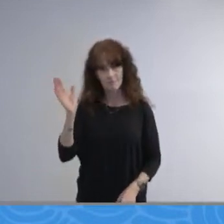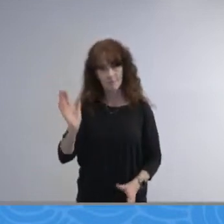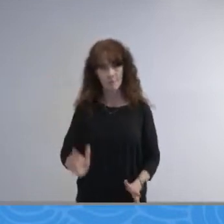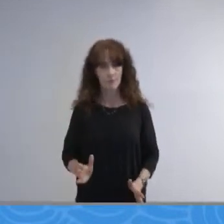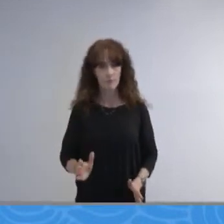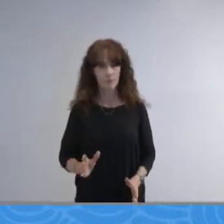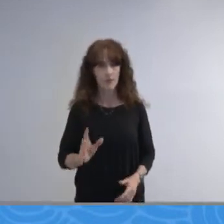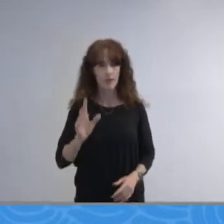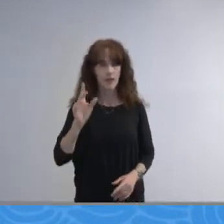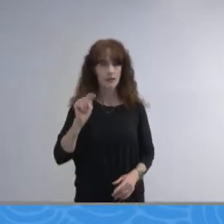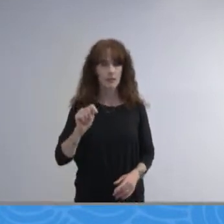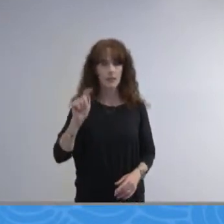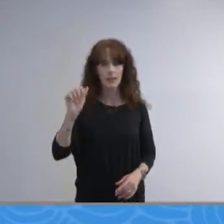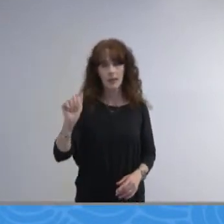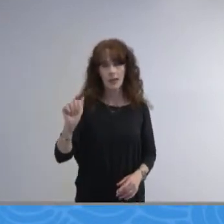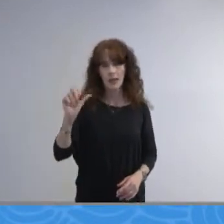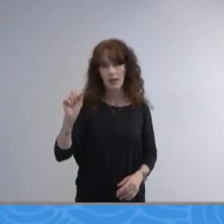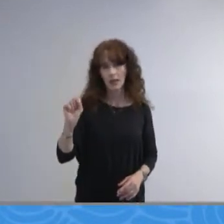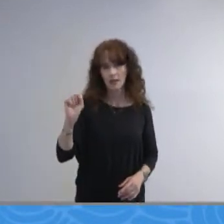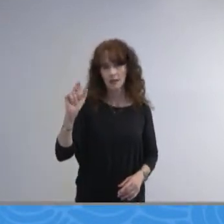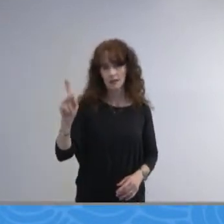Is from Task